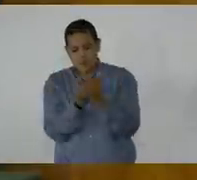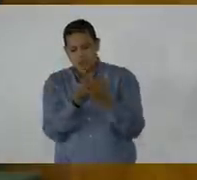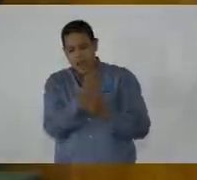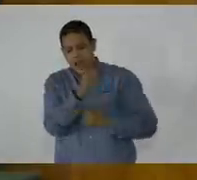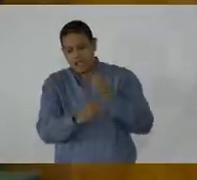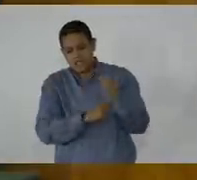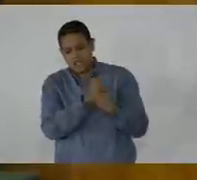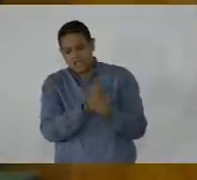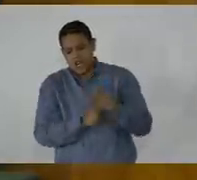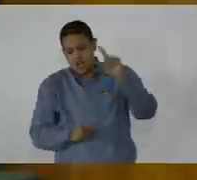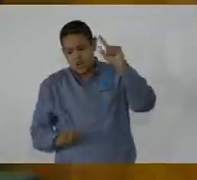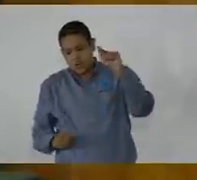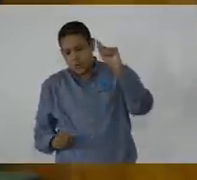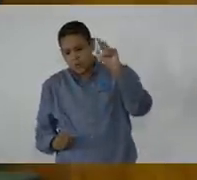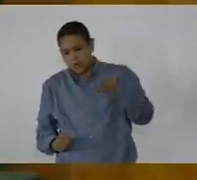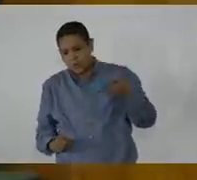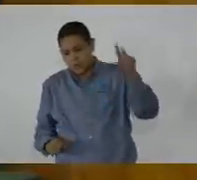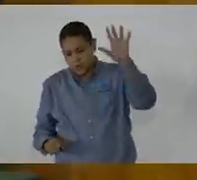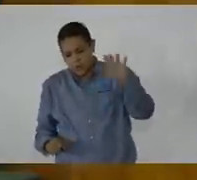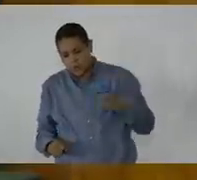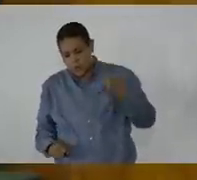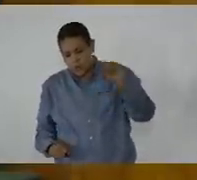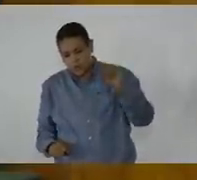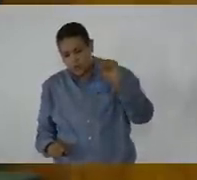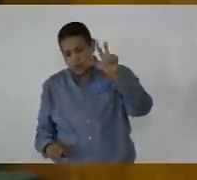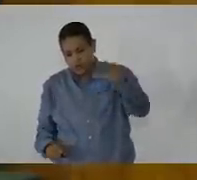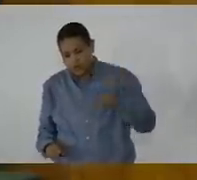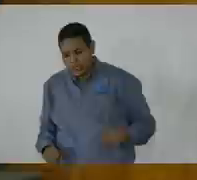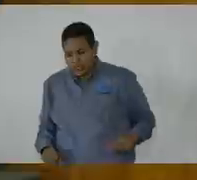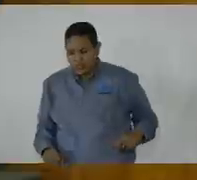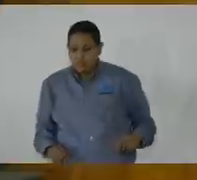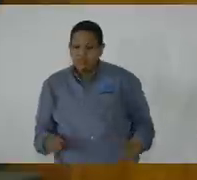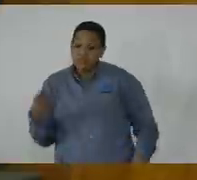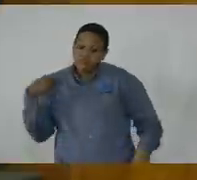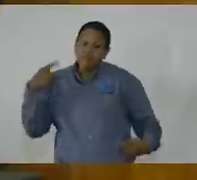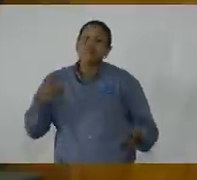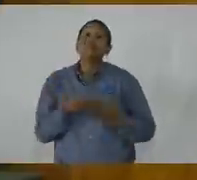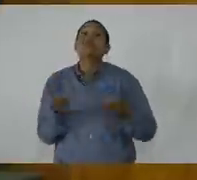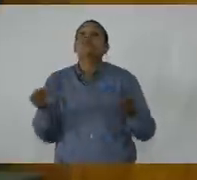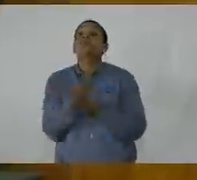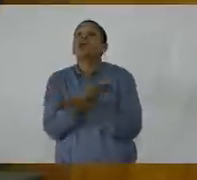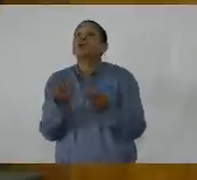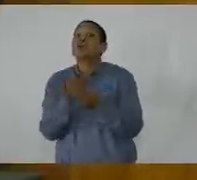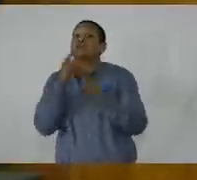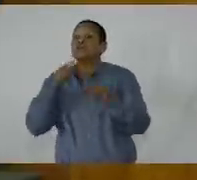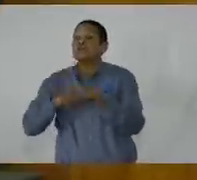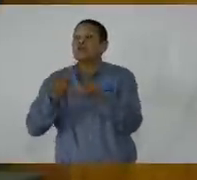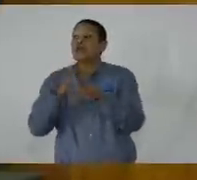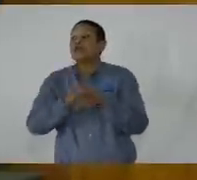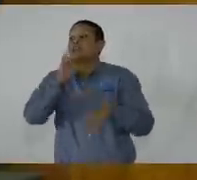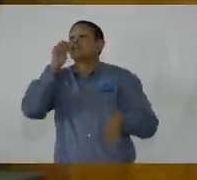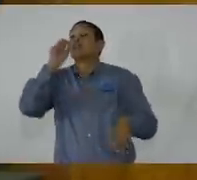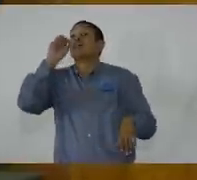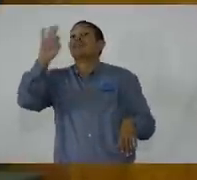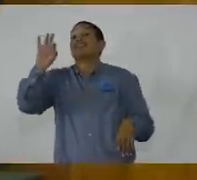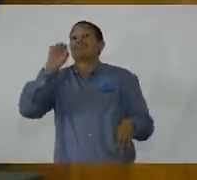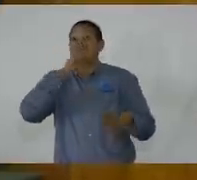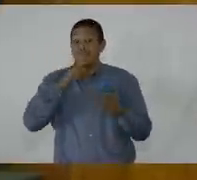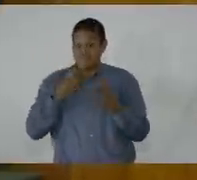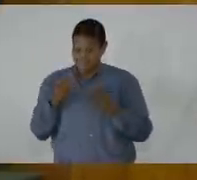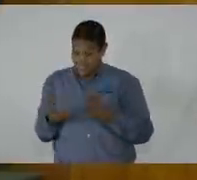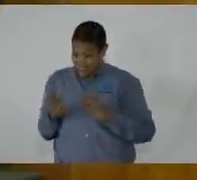year 2022-23. Since transaction commenced on the JSWIFT platform, Madam Speaker,